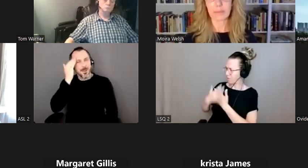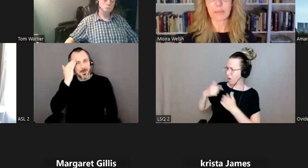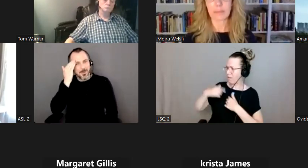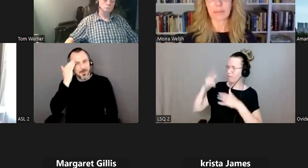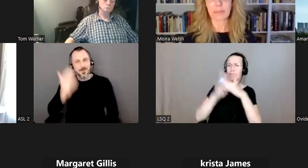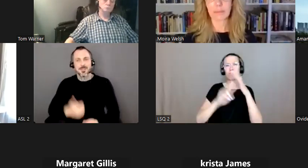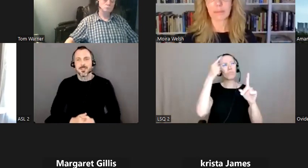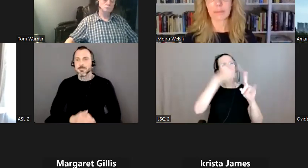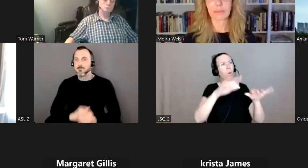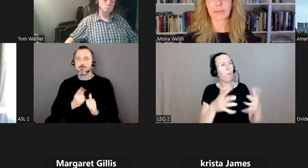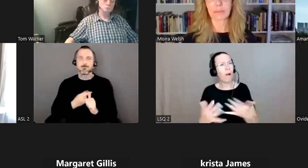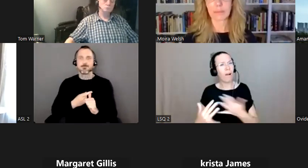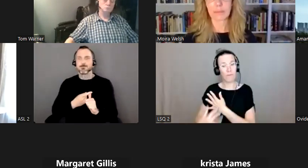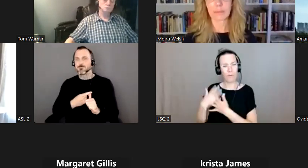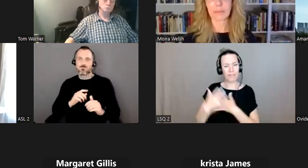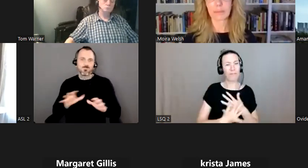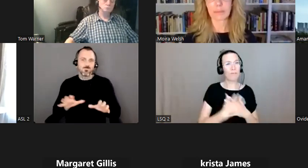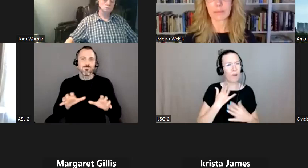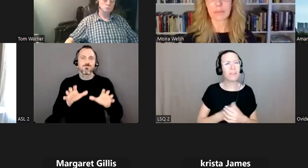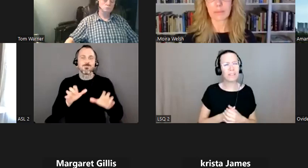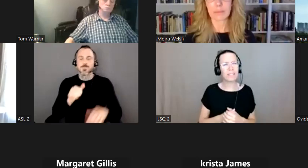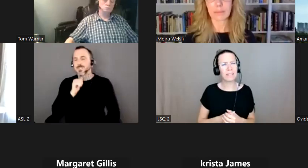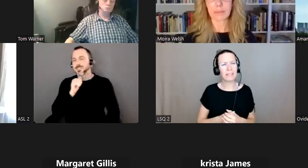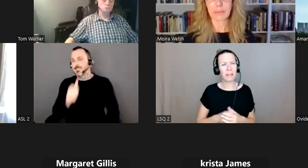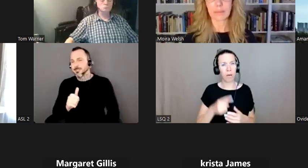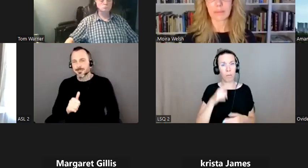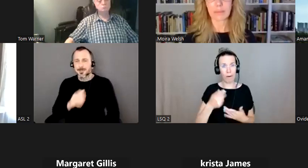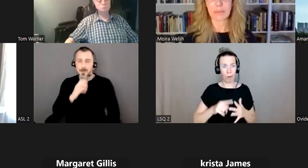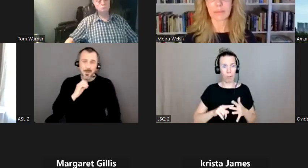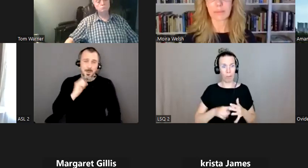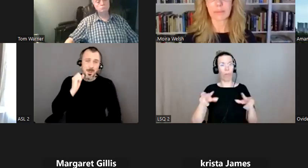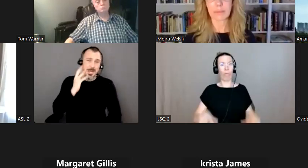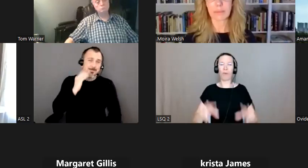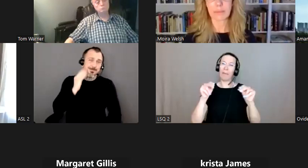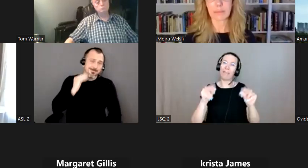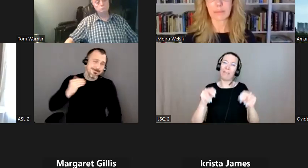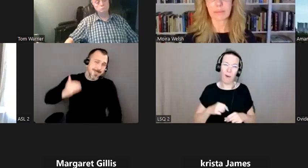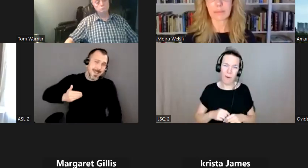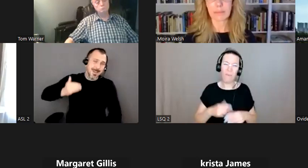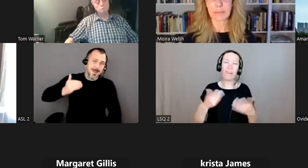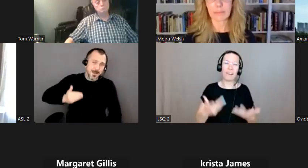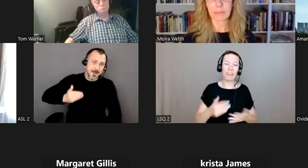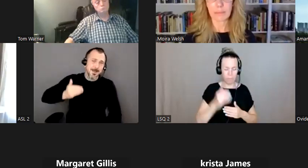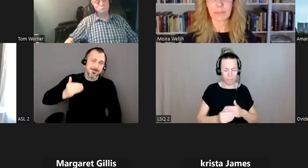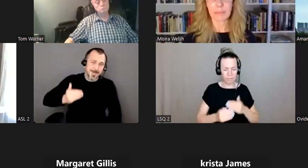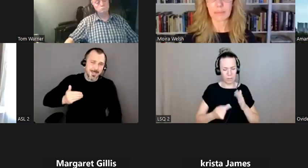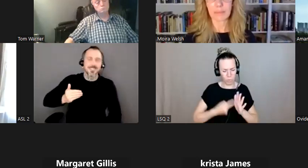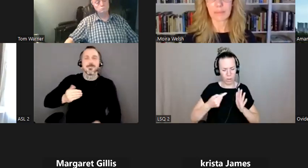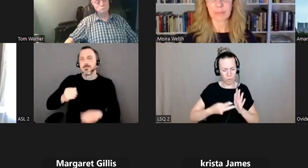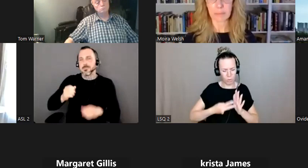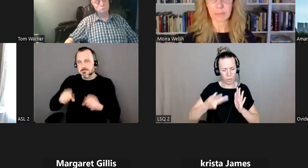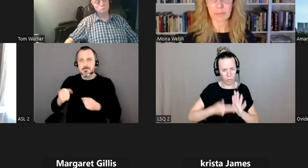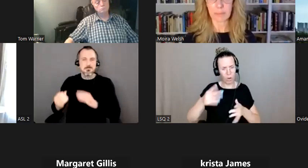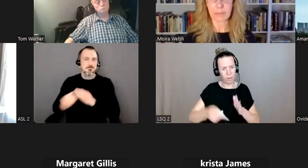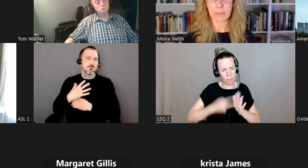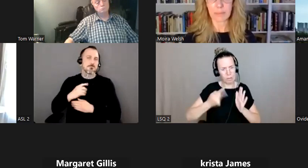first rodeo, that you go through things once or twice or three times, and it affects you, of course. So I